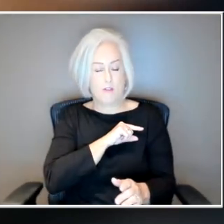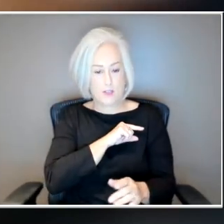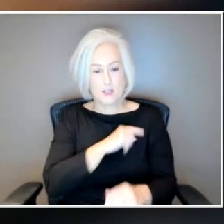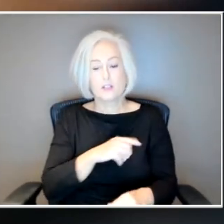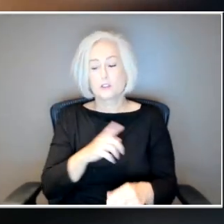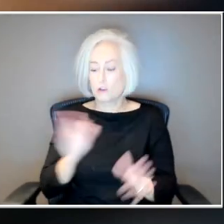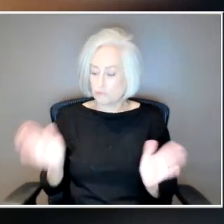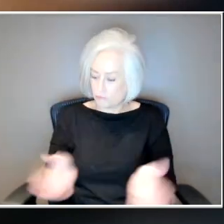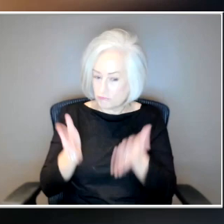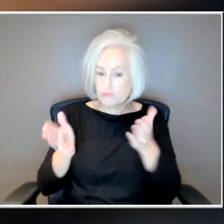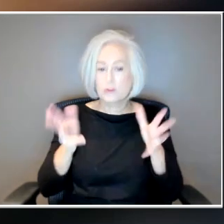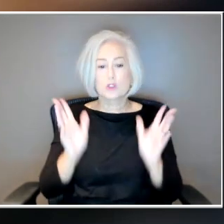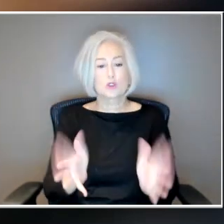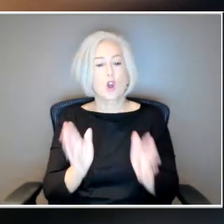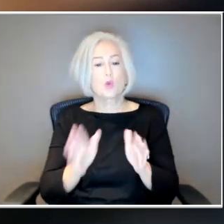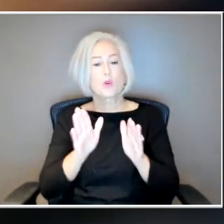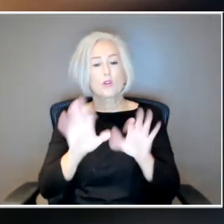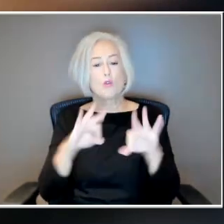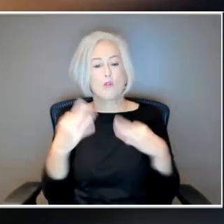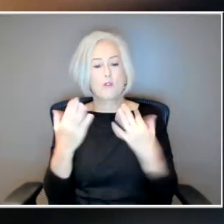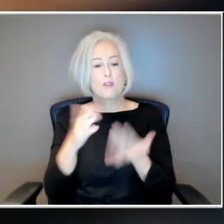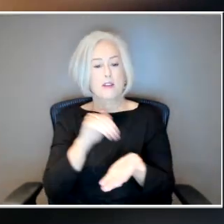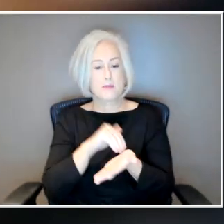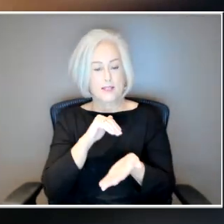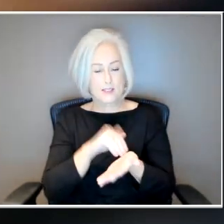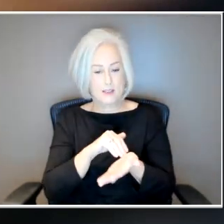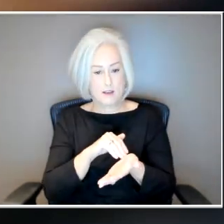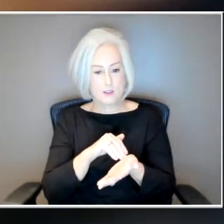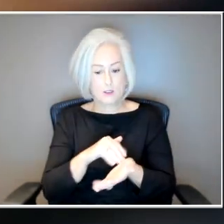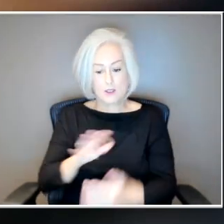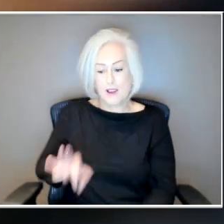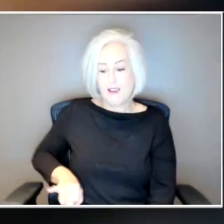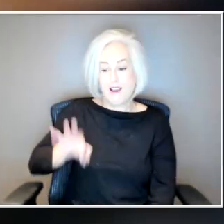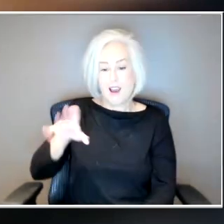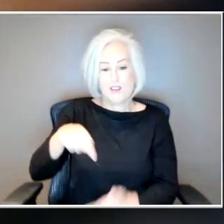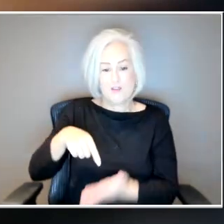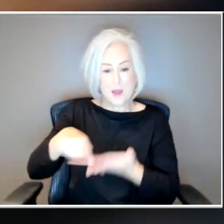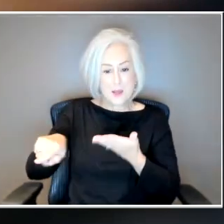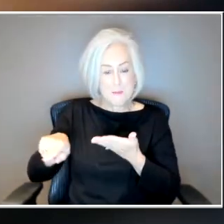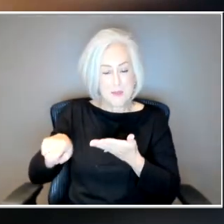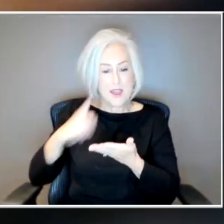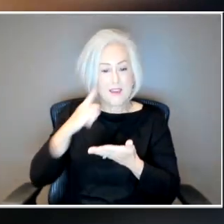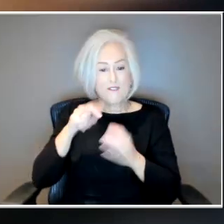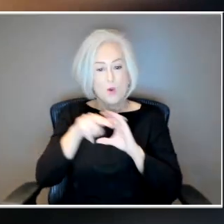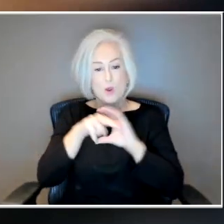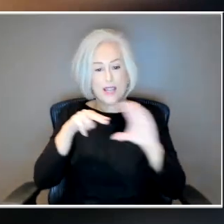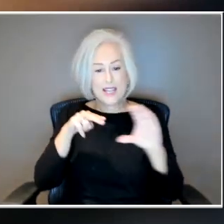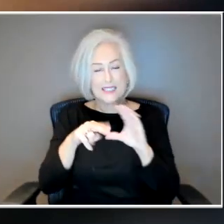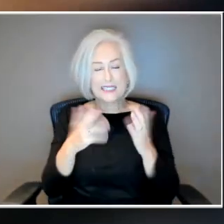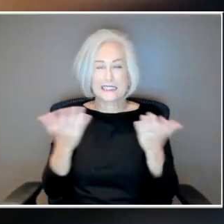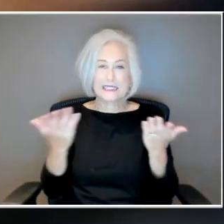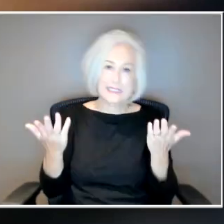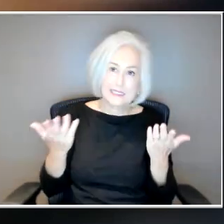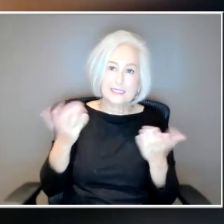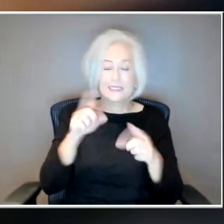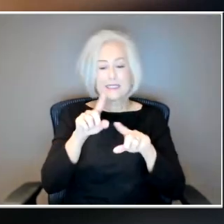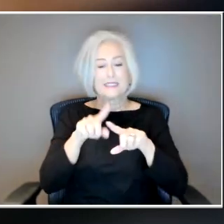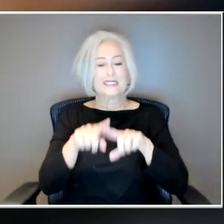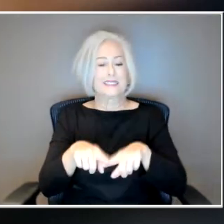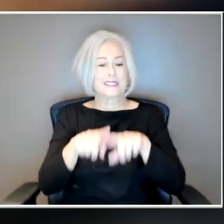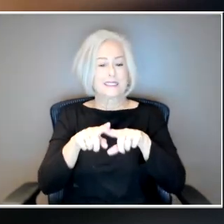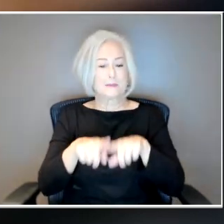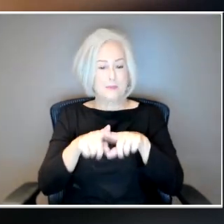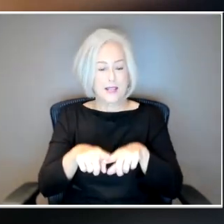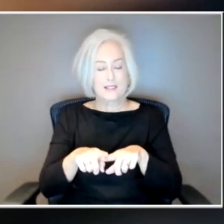their primary care providers about it. Out of pocket, truthfully, the cost of a CAT scan probably varies a little bit depending on someone's